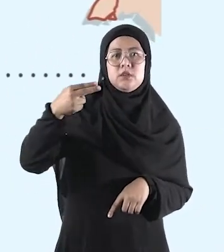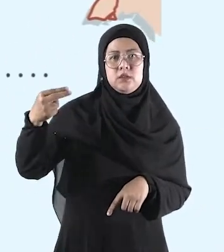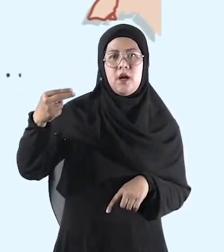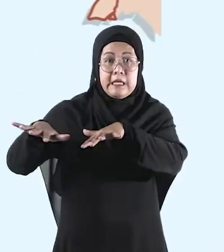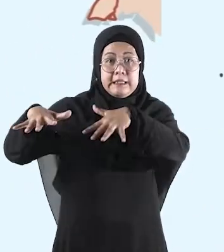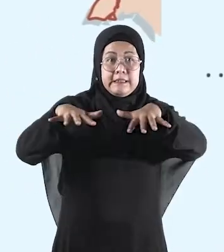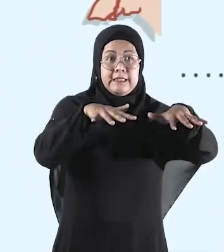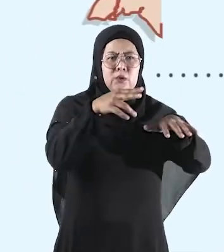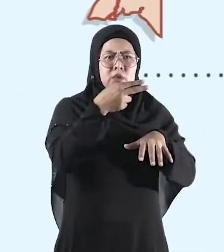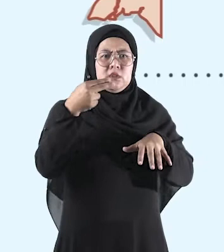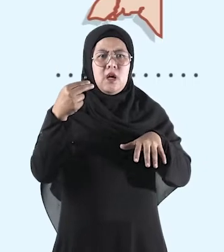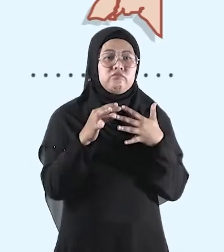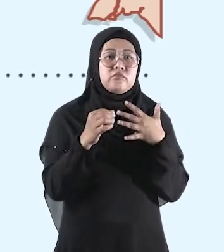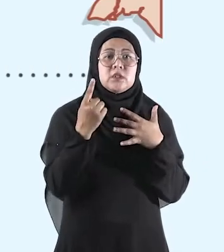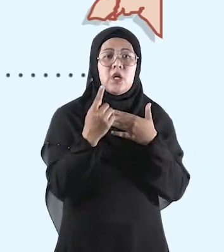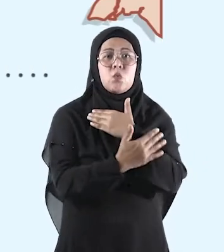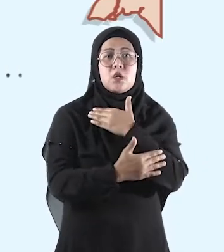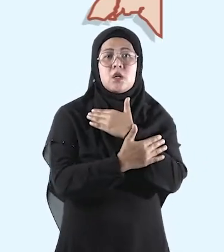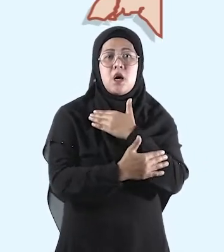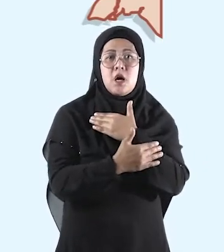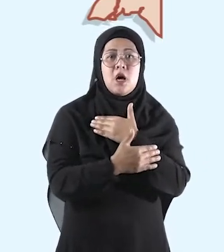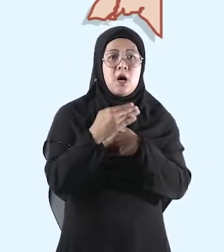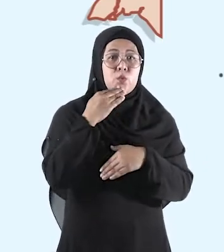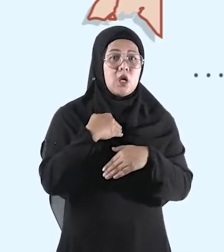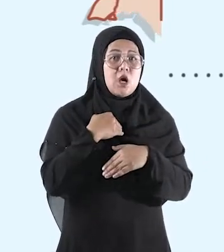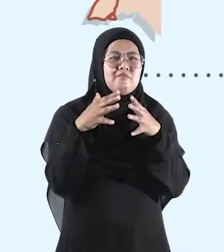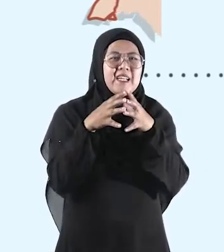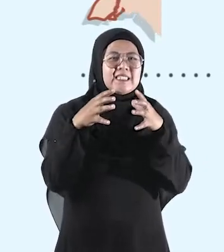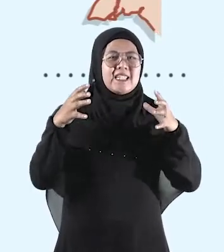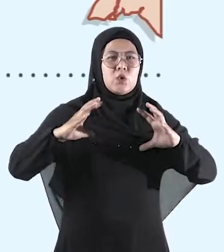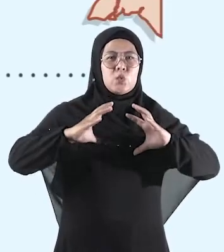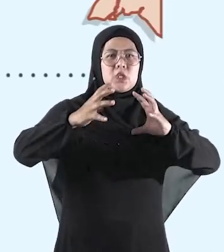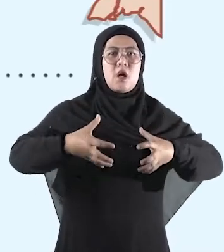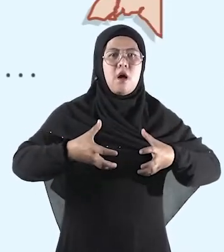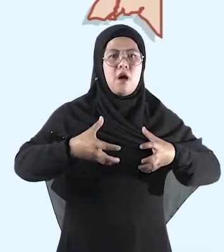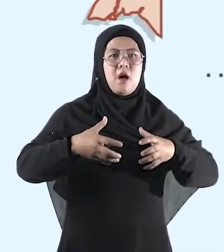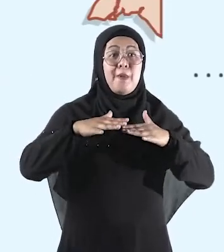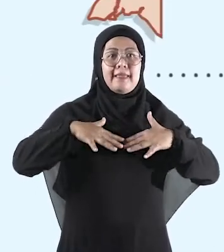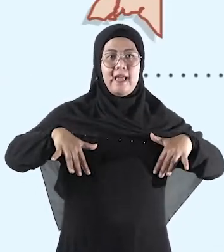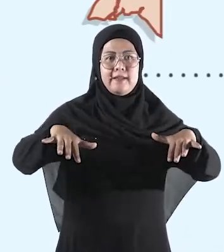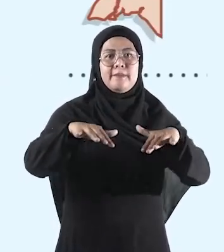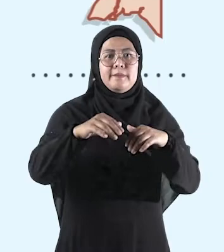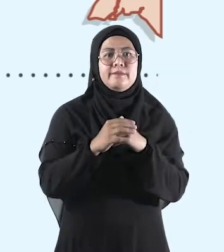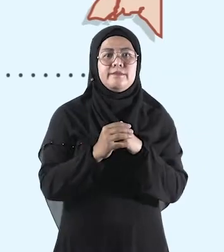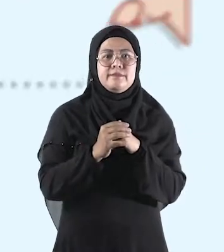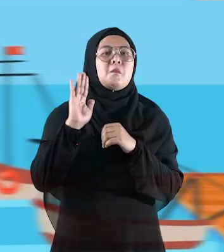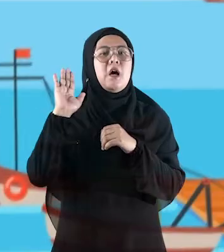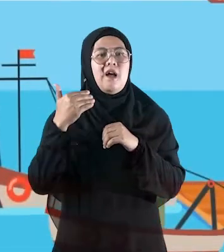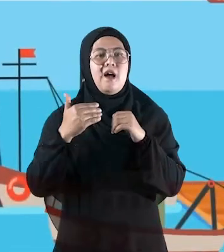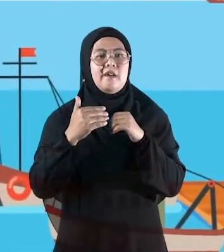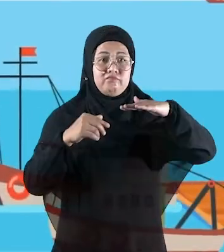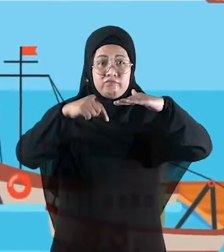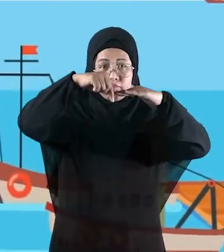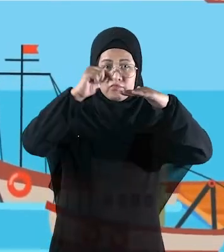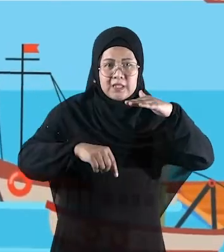of Indonesia's territory is the sea. Indonesia is also one of the countries with the world's longest coastline.